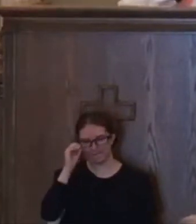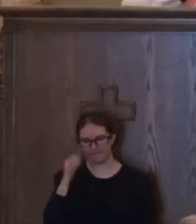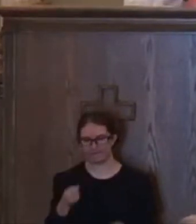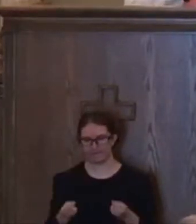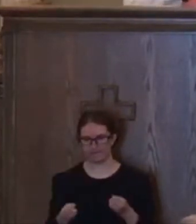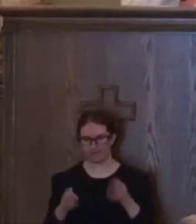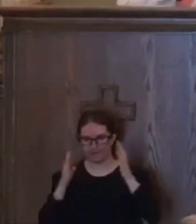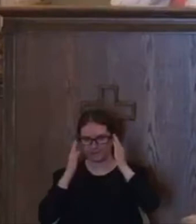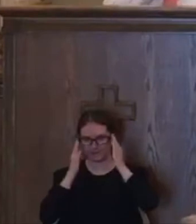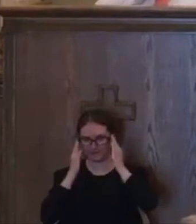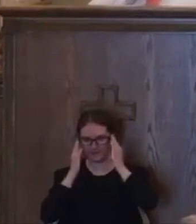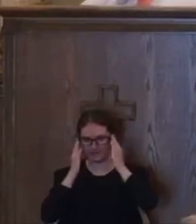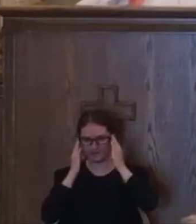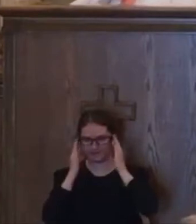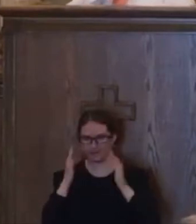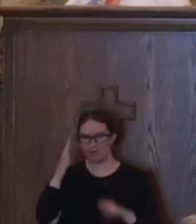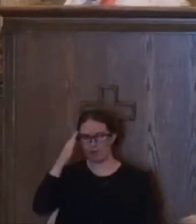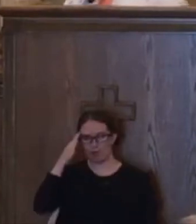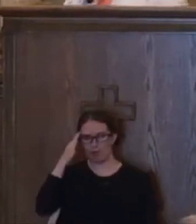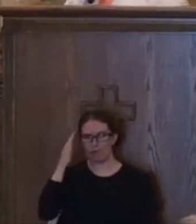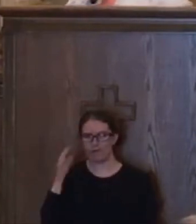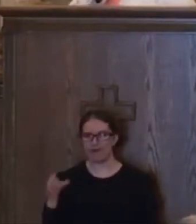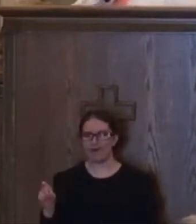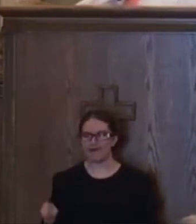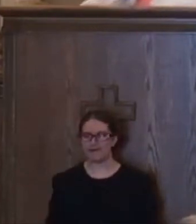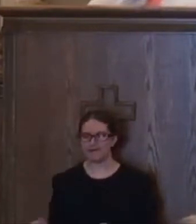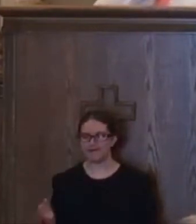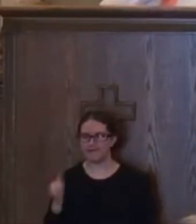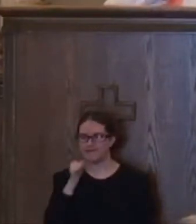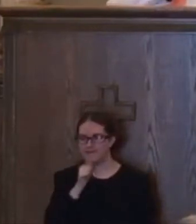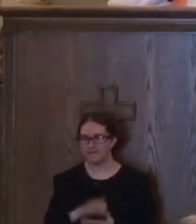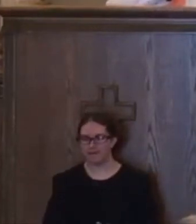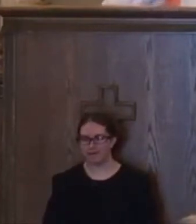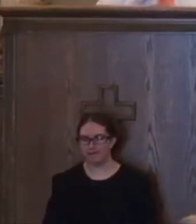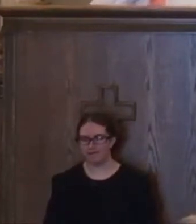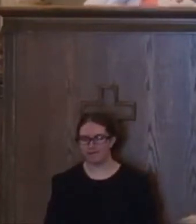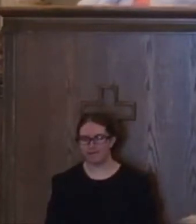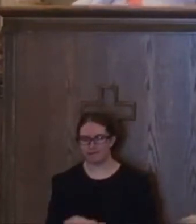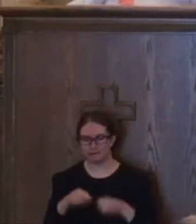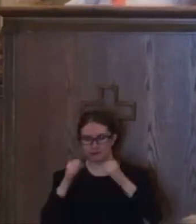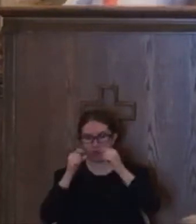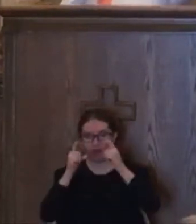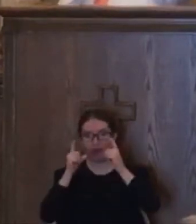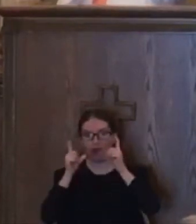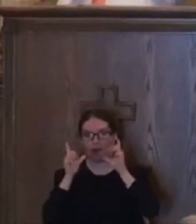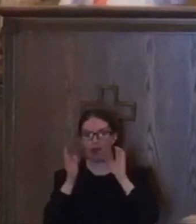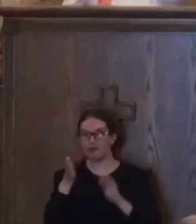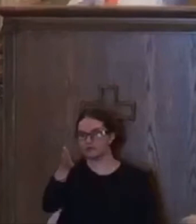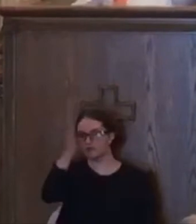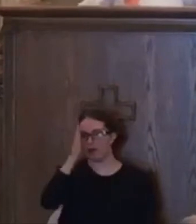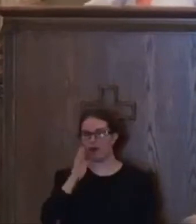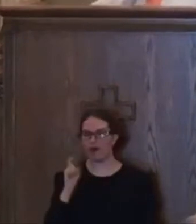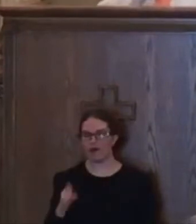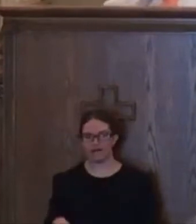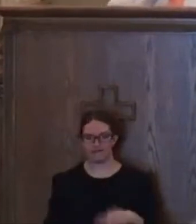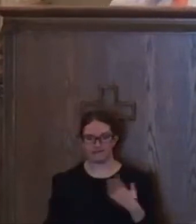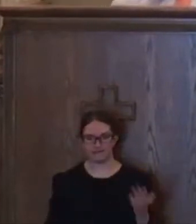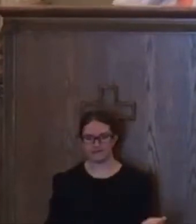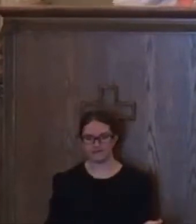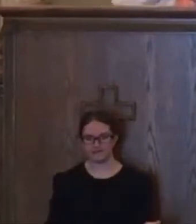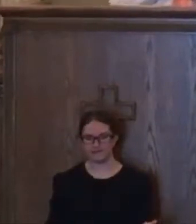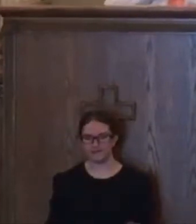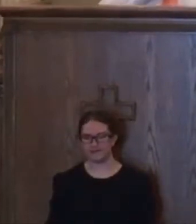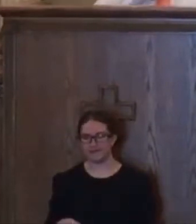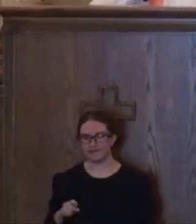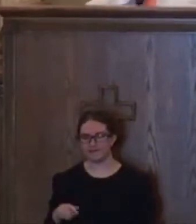but I'm telling you what, God knew I needed my wife. Amen. When I just opened up my mouth and I told him, God, I need this.